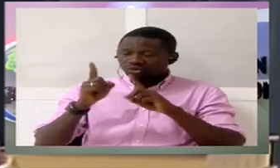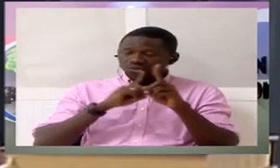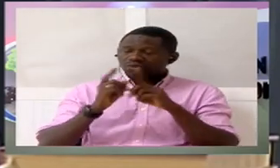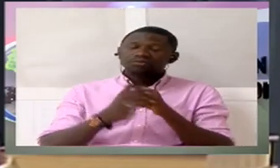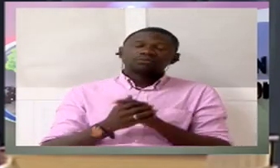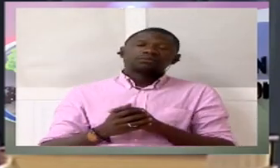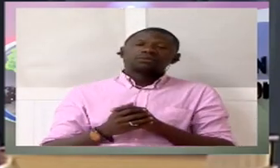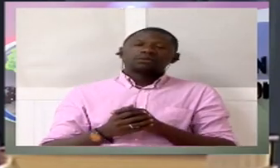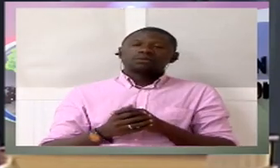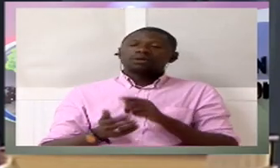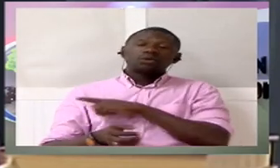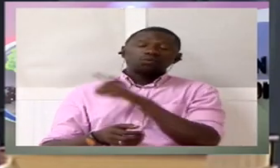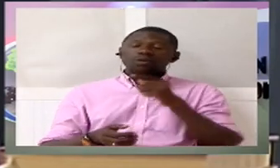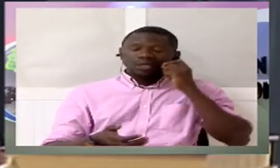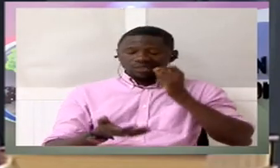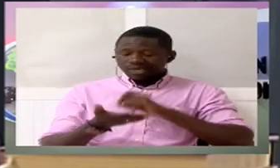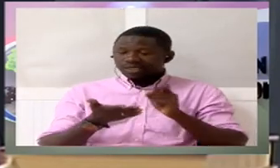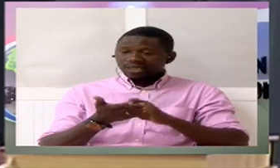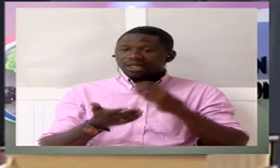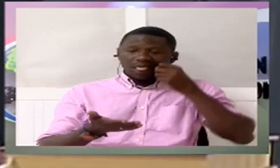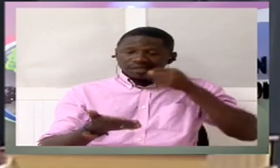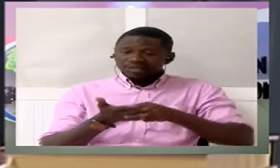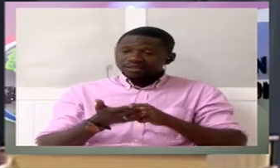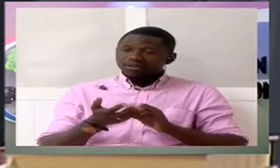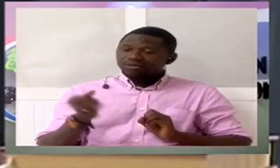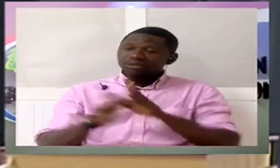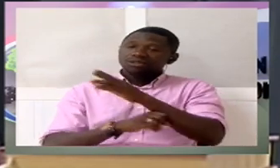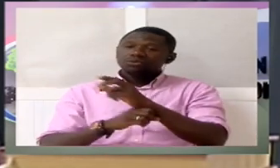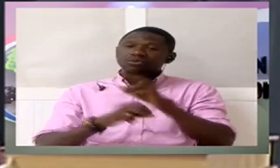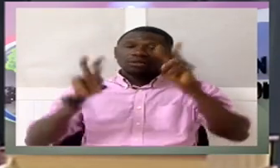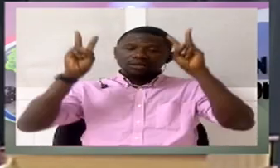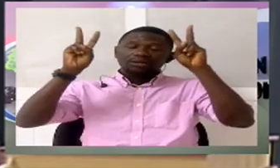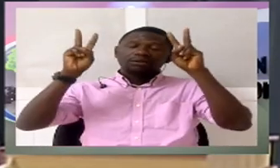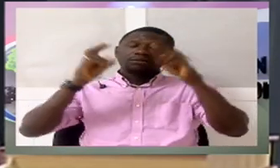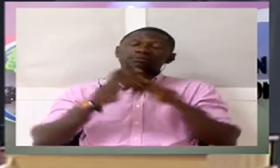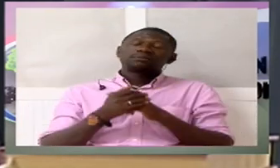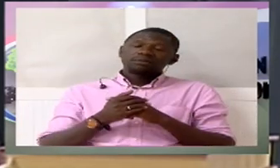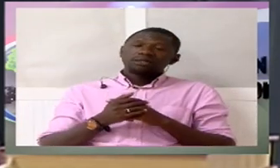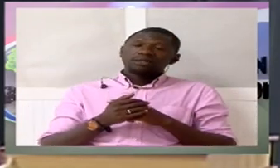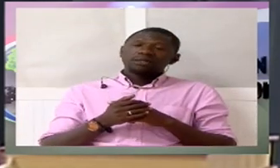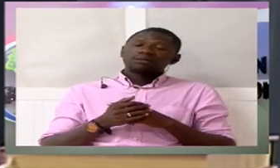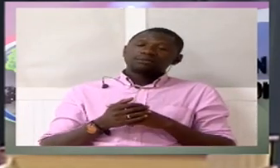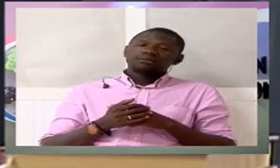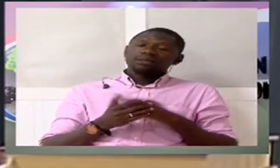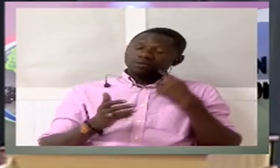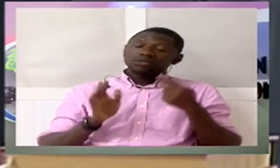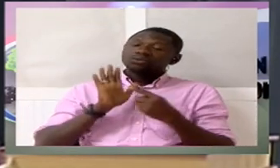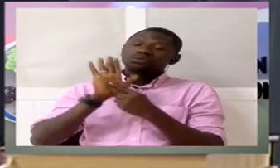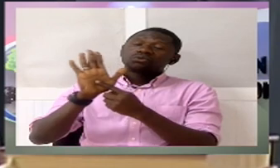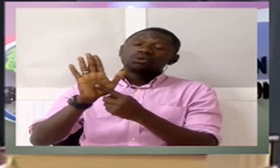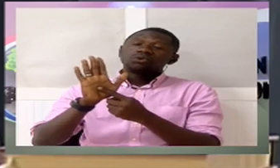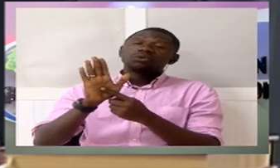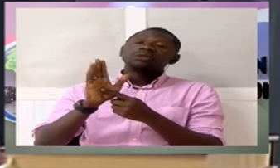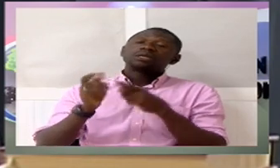president Yaya Jame. And we wrote a letter to the former president Yaya Jame. Clemency letter. A clemency letter. Ko baba